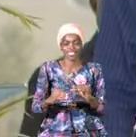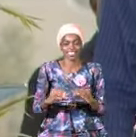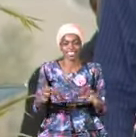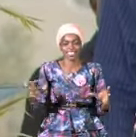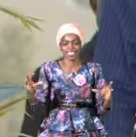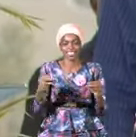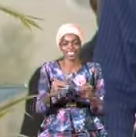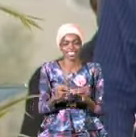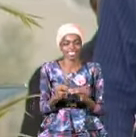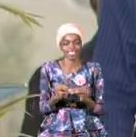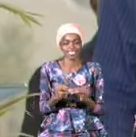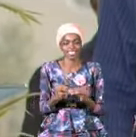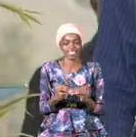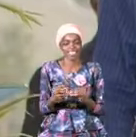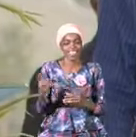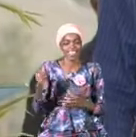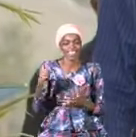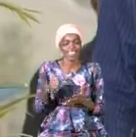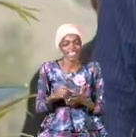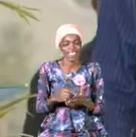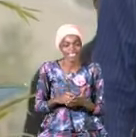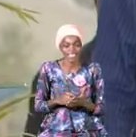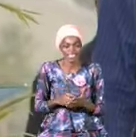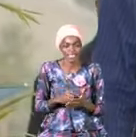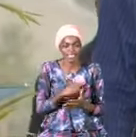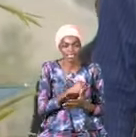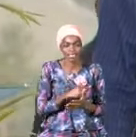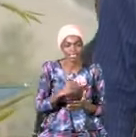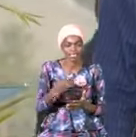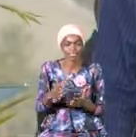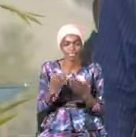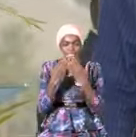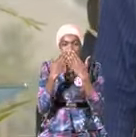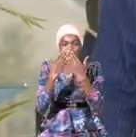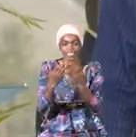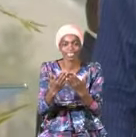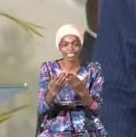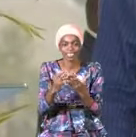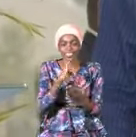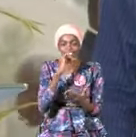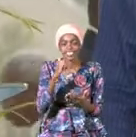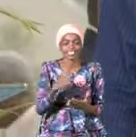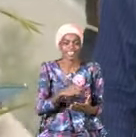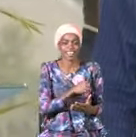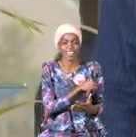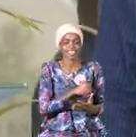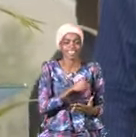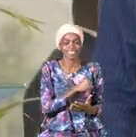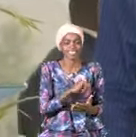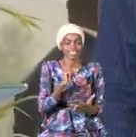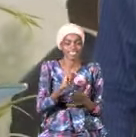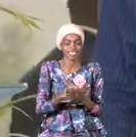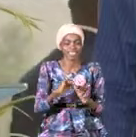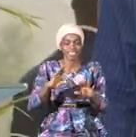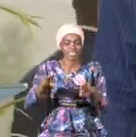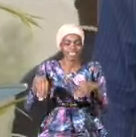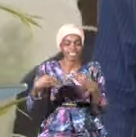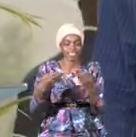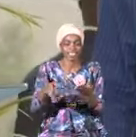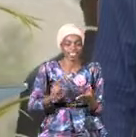The attitude of gratitude is the attitude that gives us